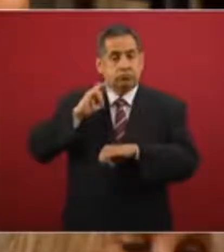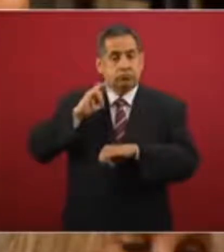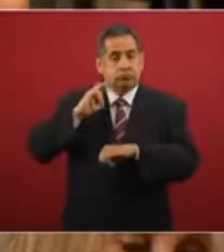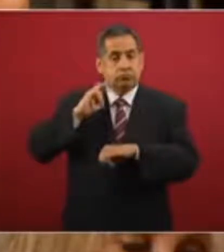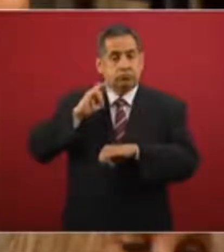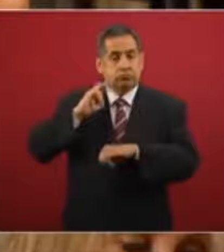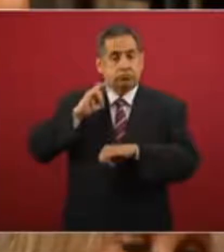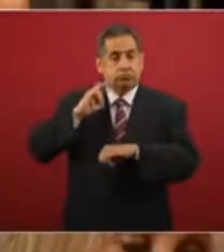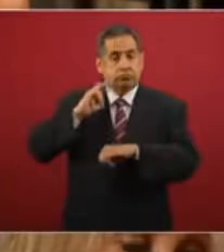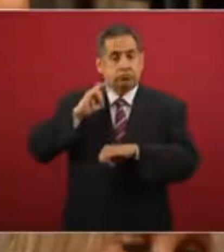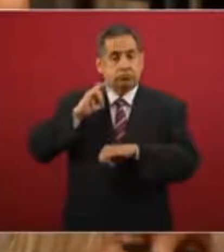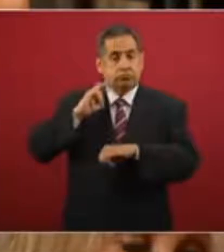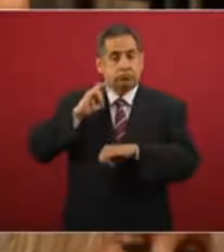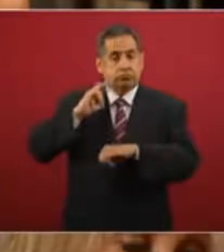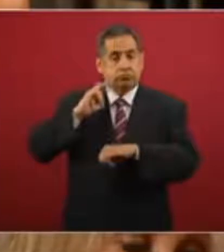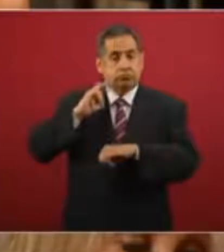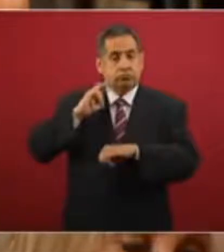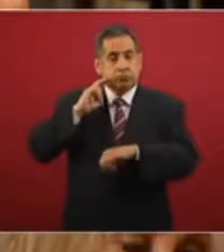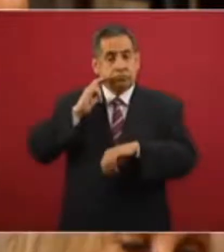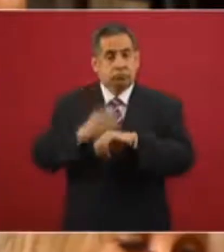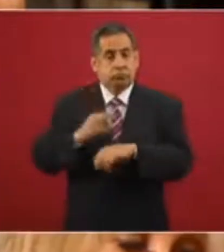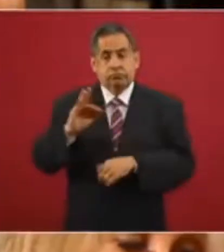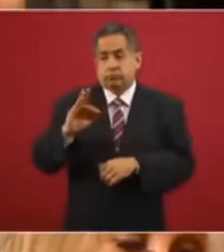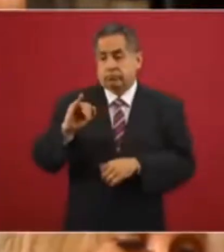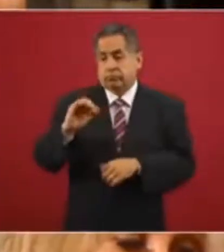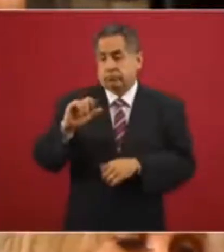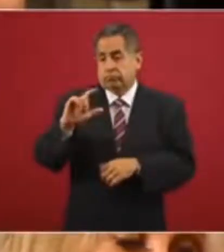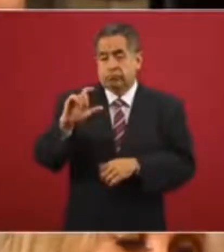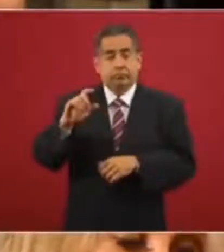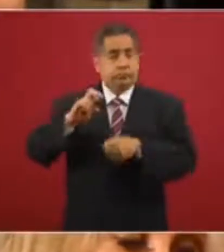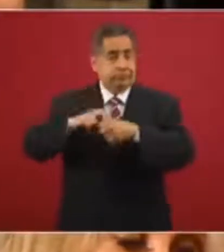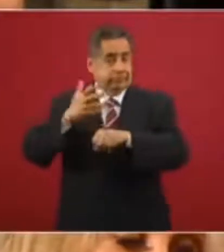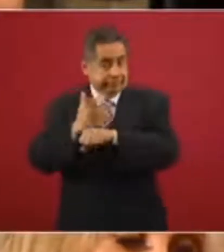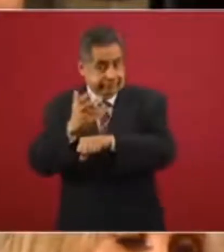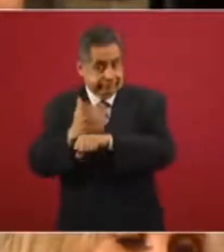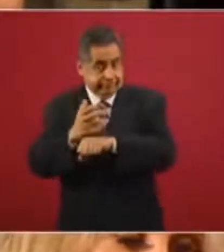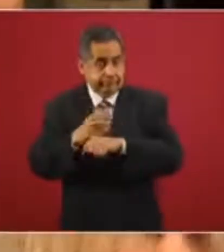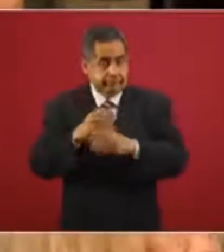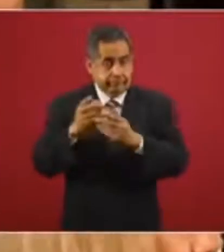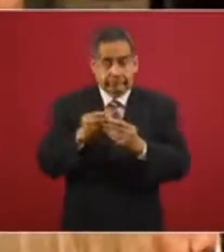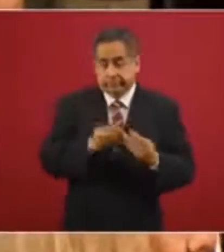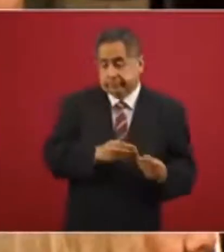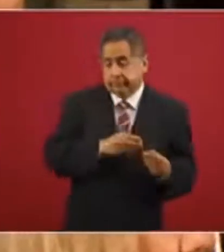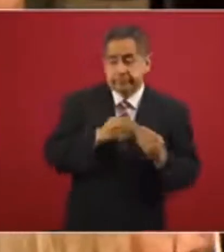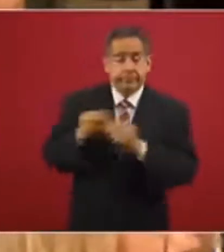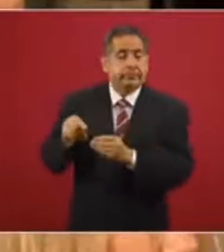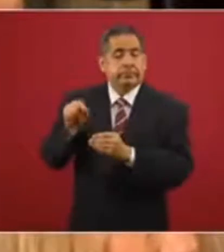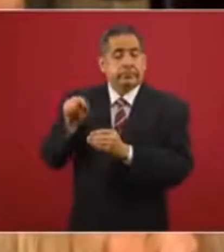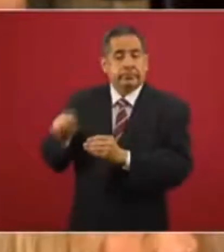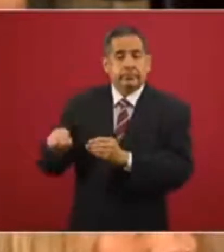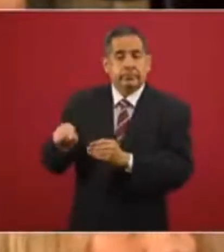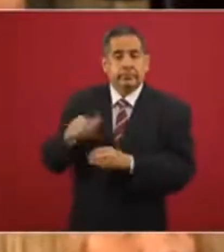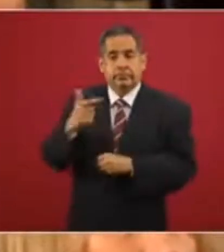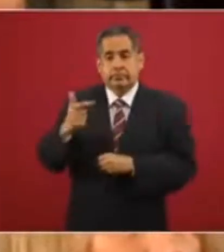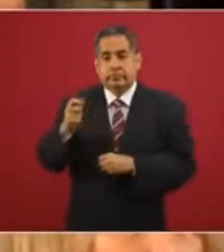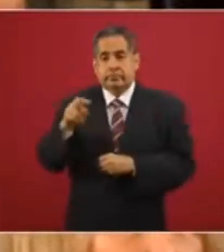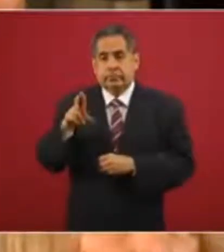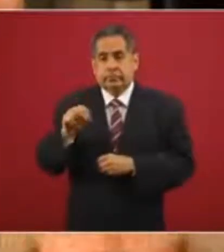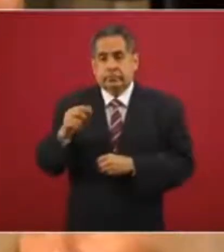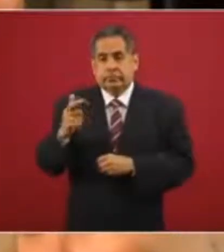the legal department in the U.S. Le he entregado al abogado de Genaro García